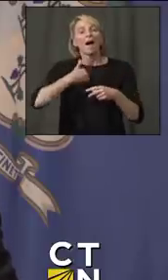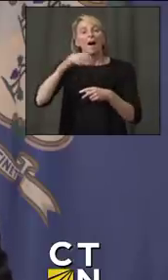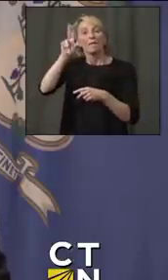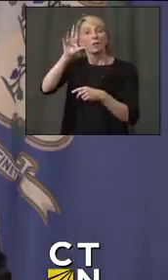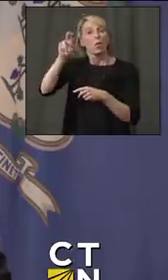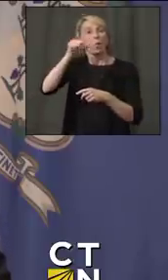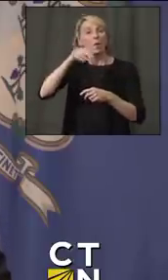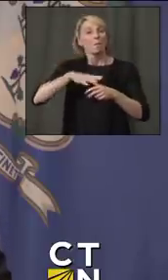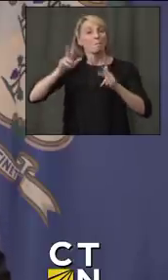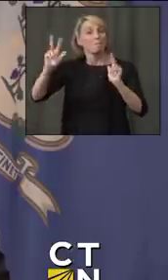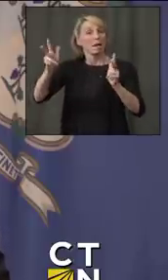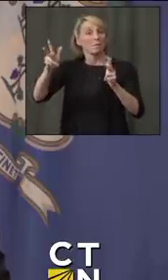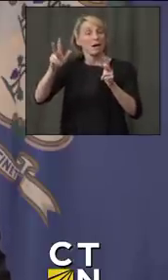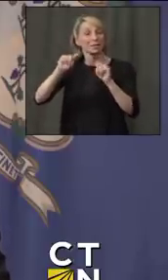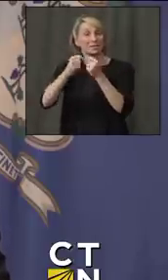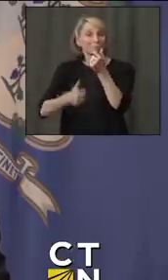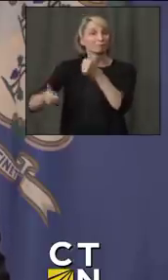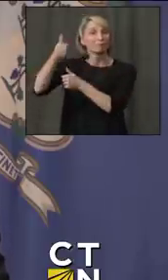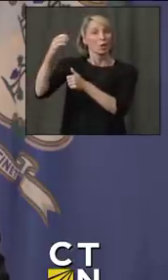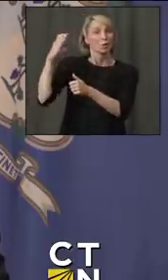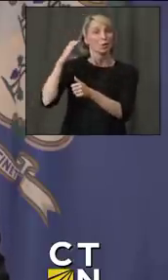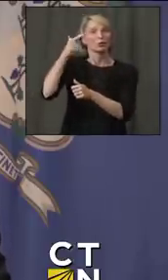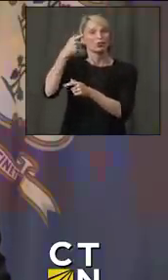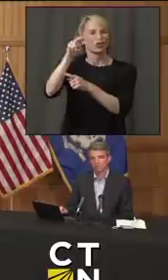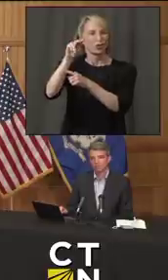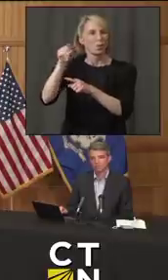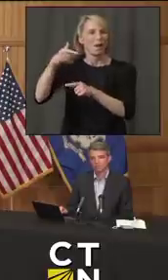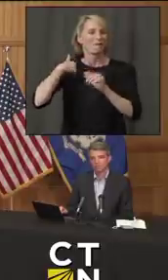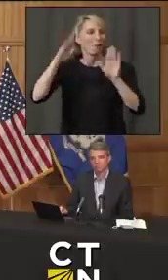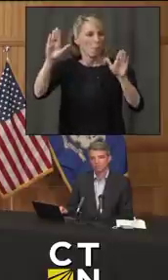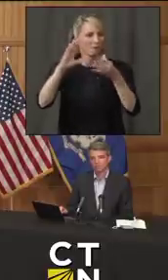women's basketball team. Take it from there, Gino.